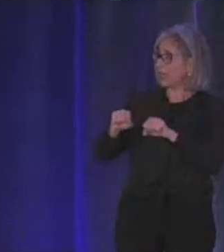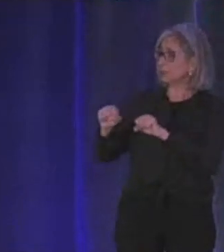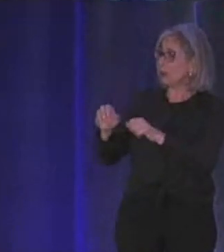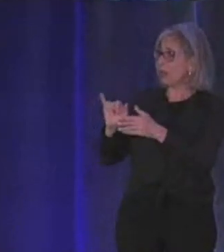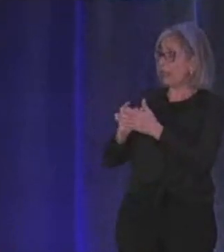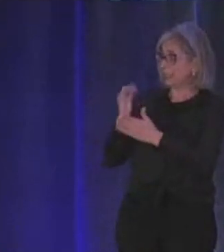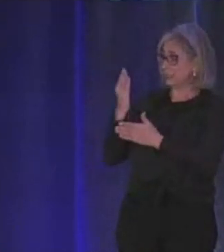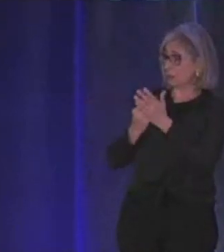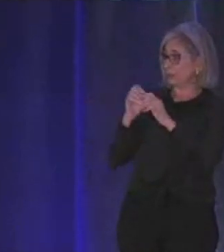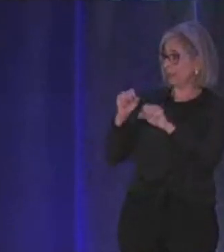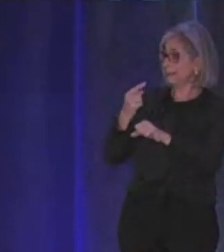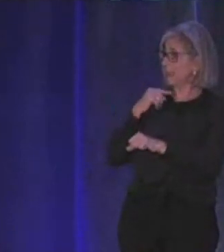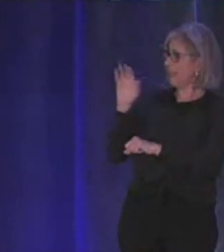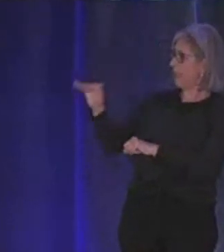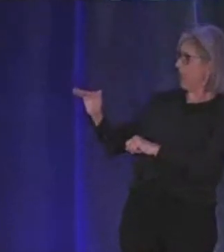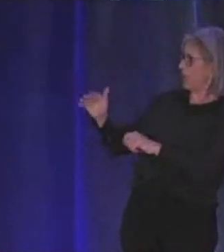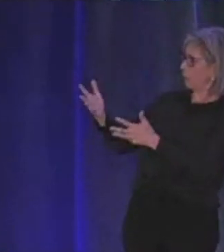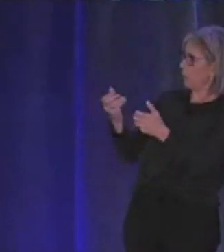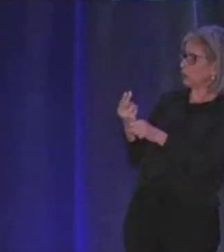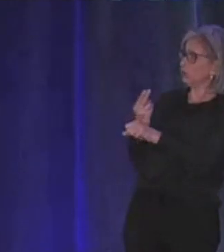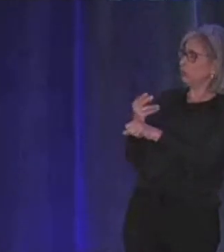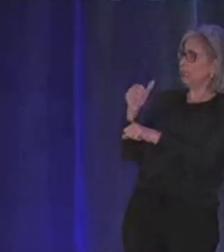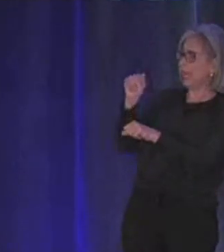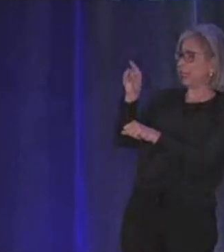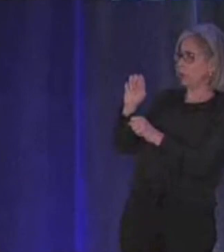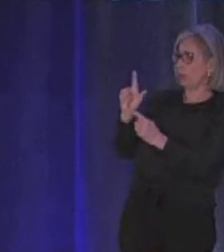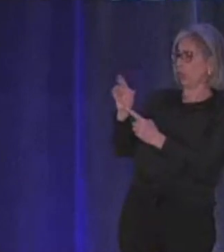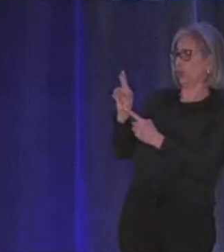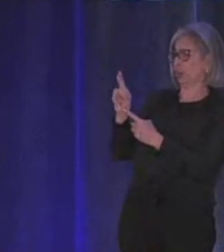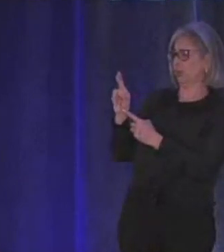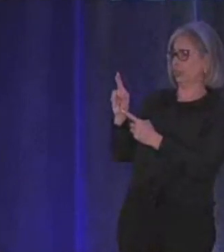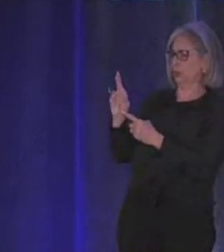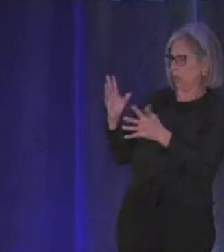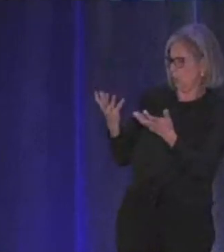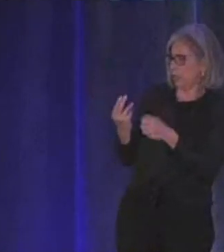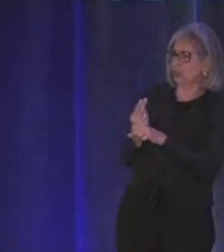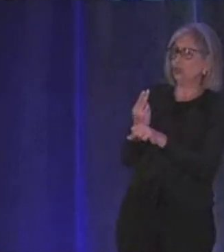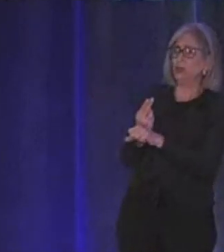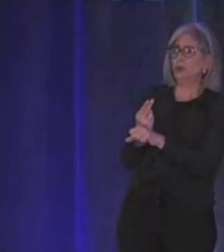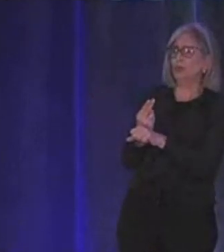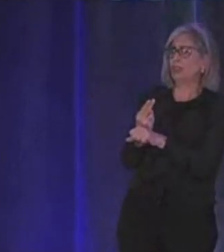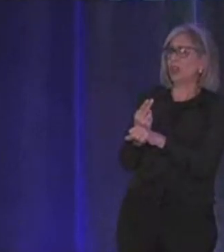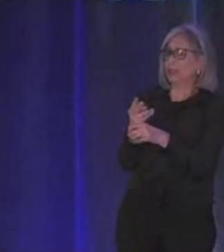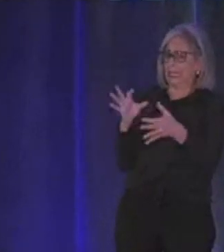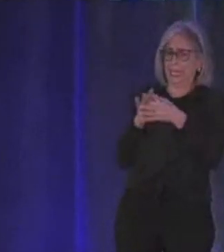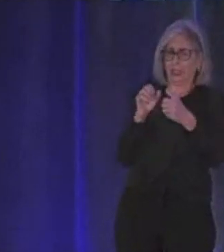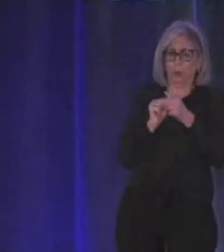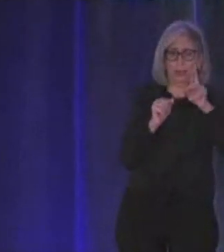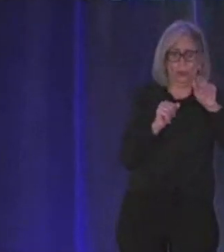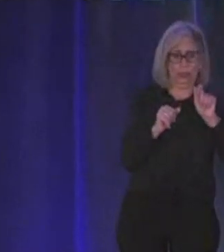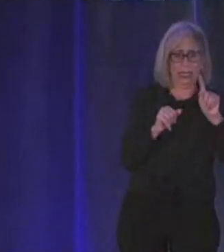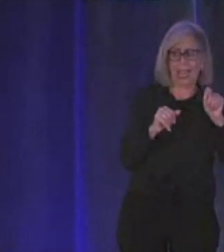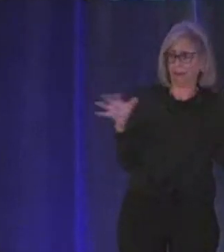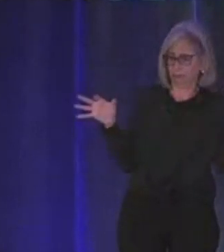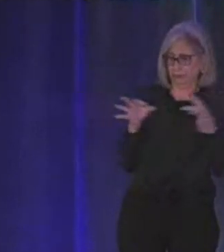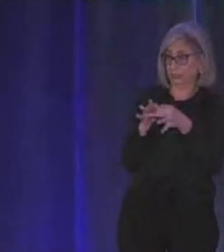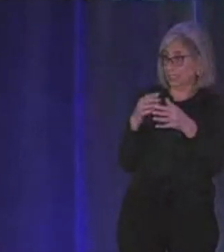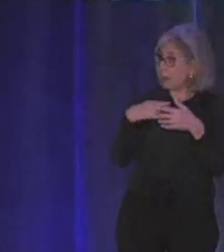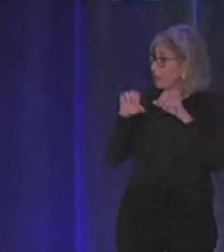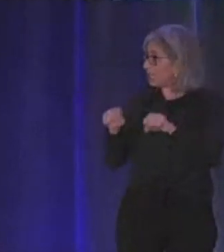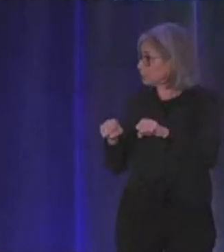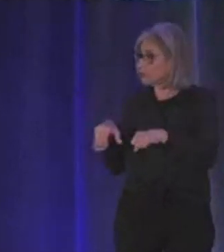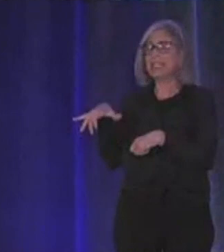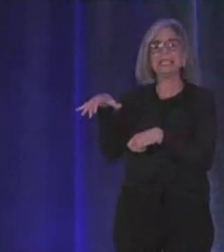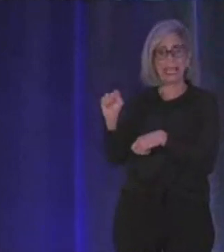that someone could say, hey, we want to use Angular. We want to use Angular with React. And it's like, okay, Is it possible?